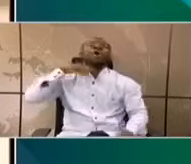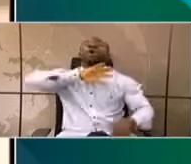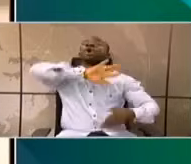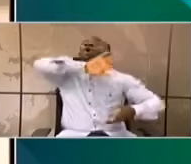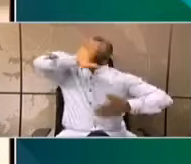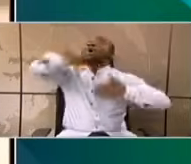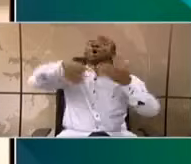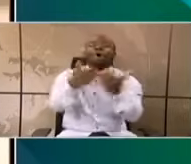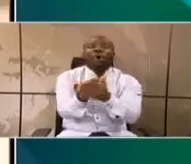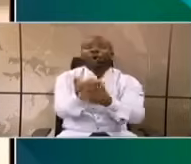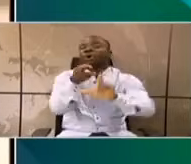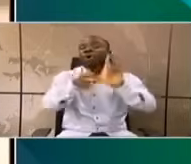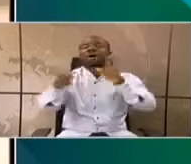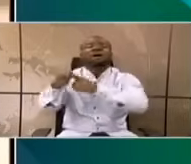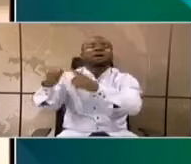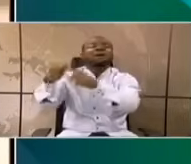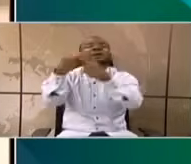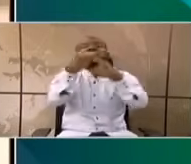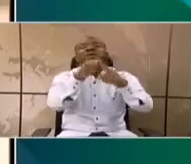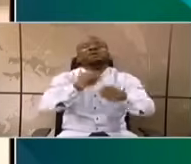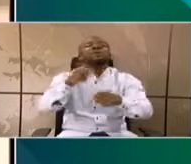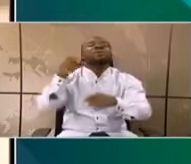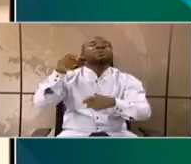The whole Western region.